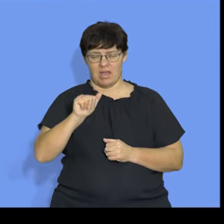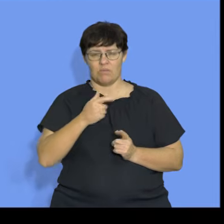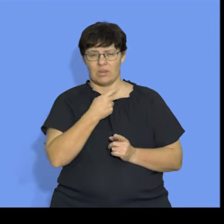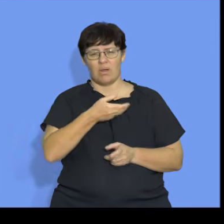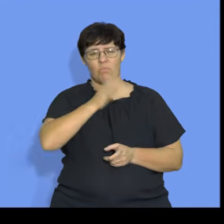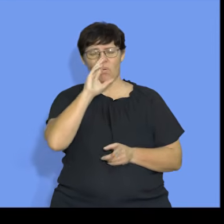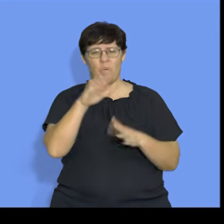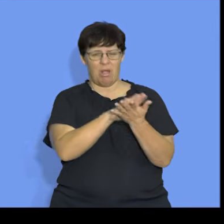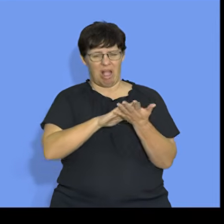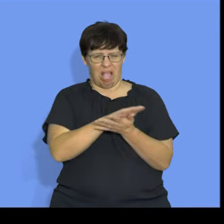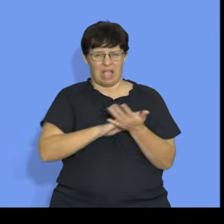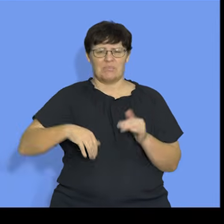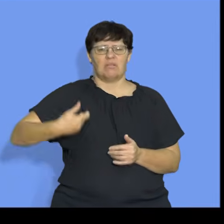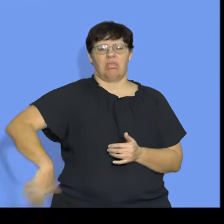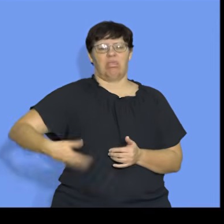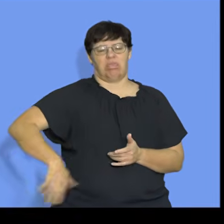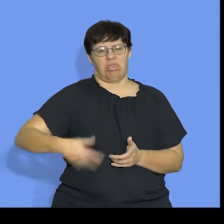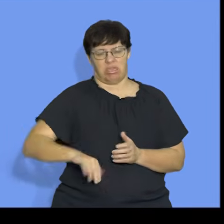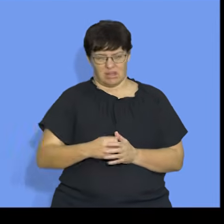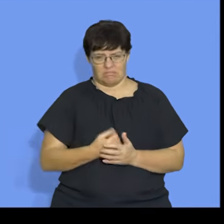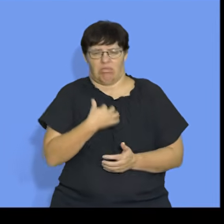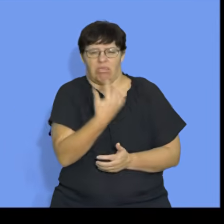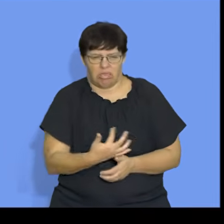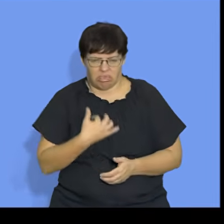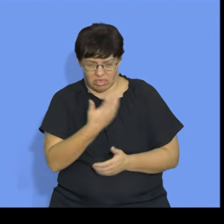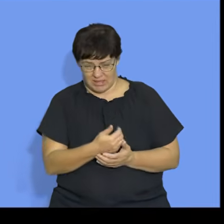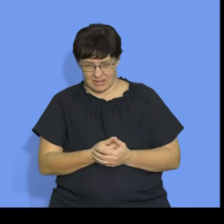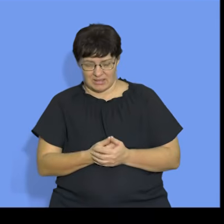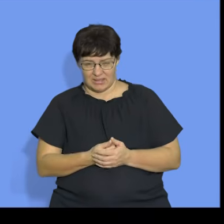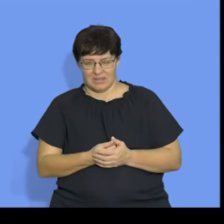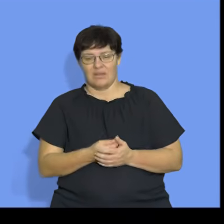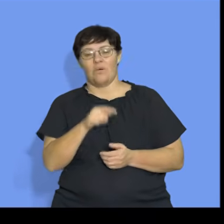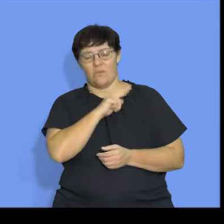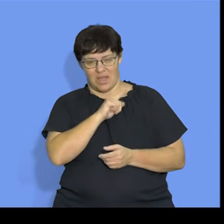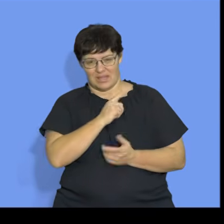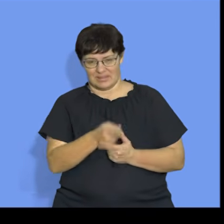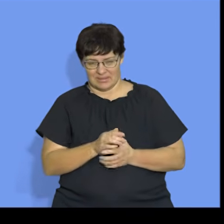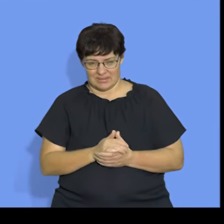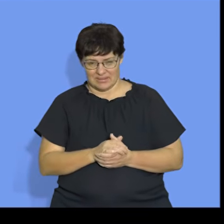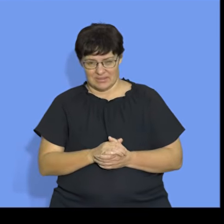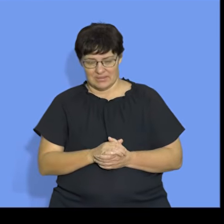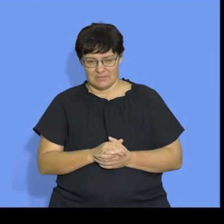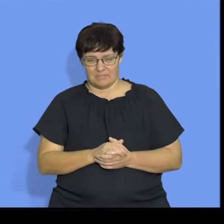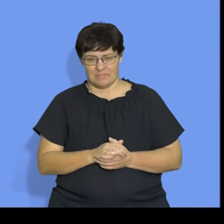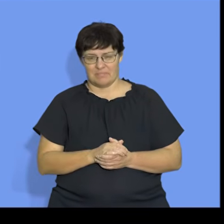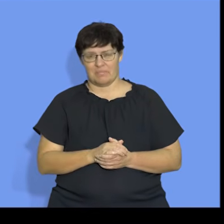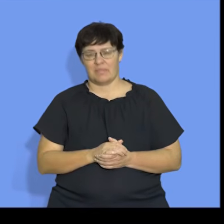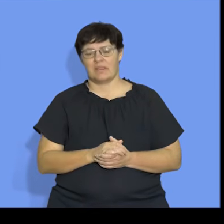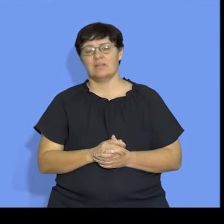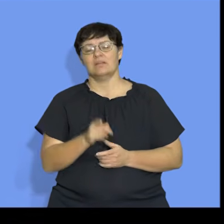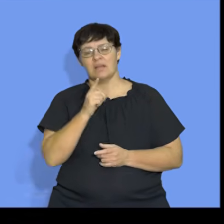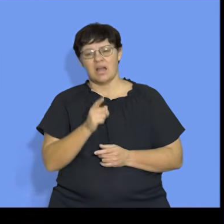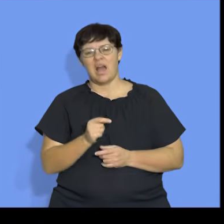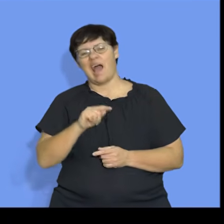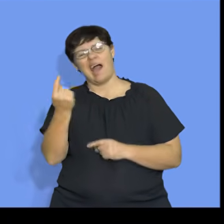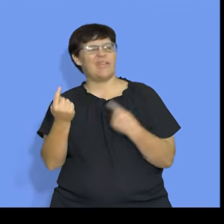drank water that was filled with bacteria that gave us a runny tummy, etc. Right, a few